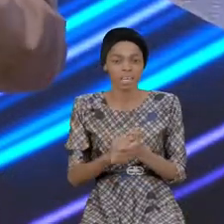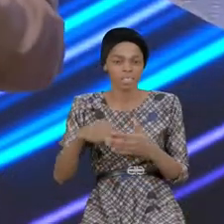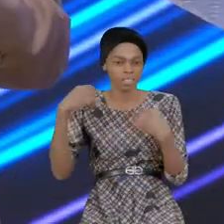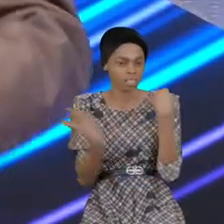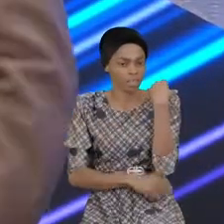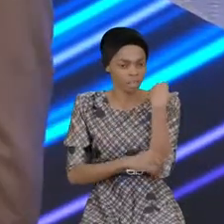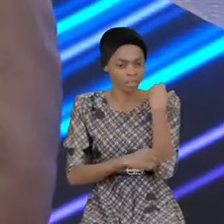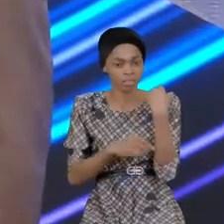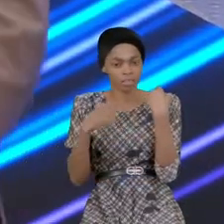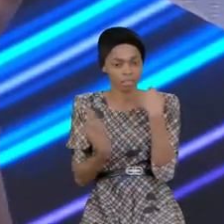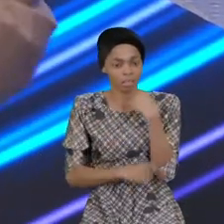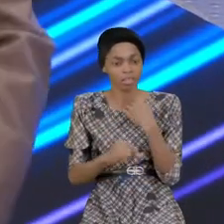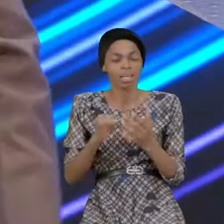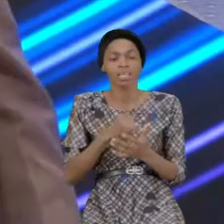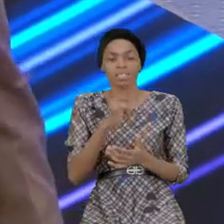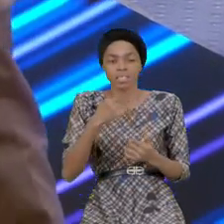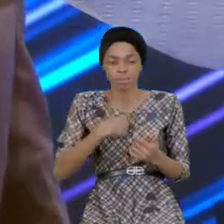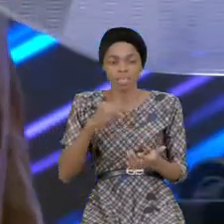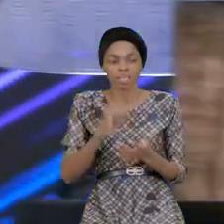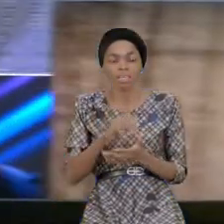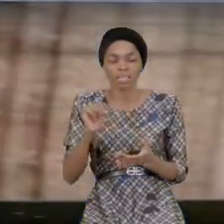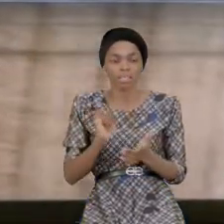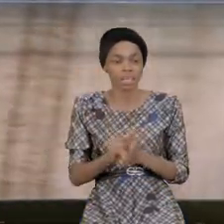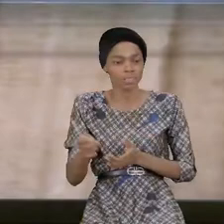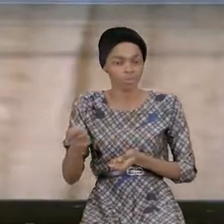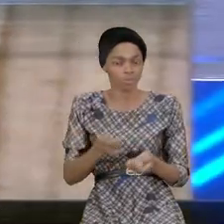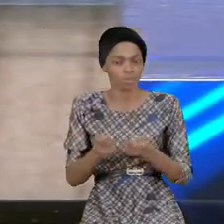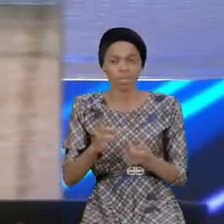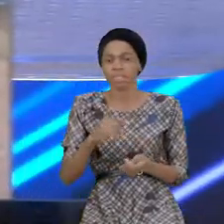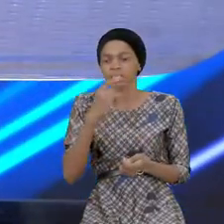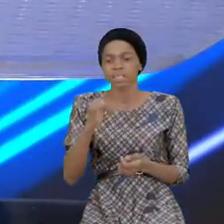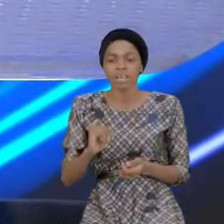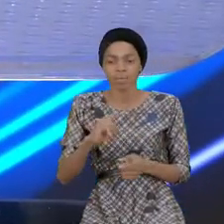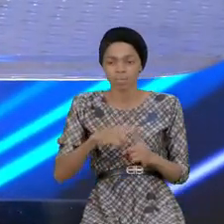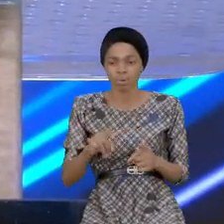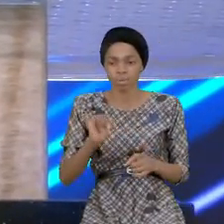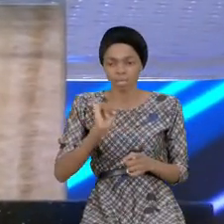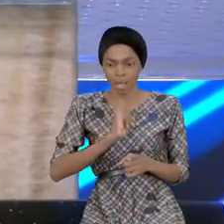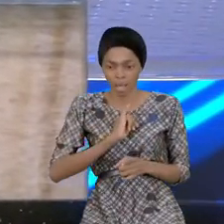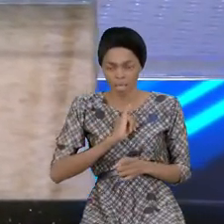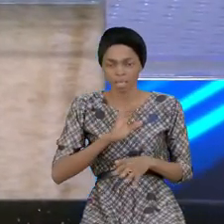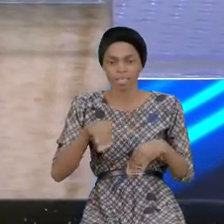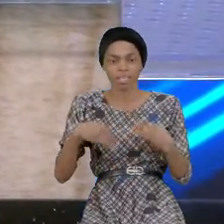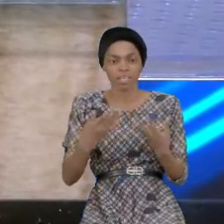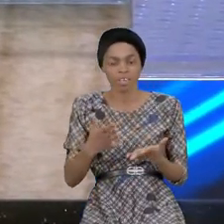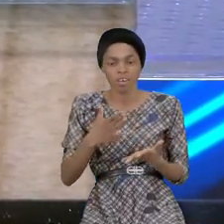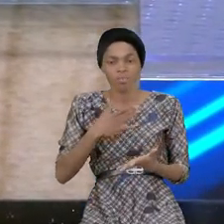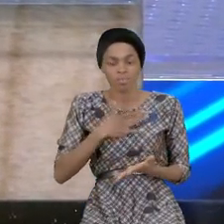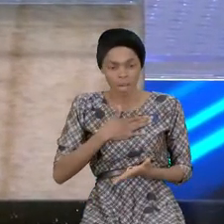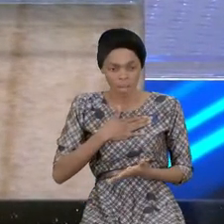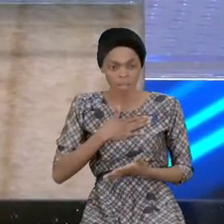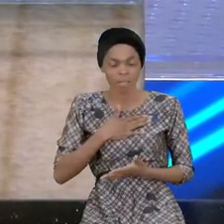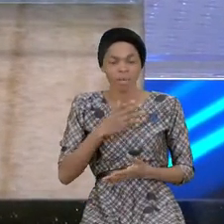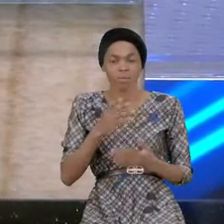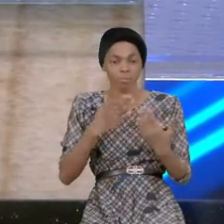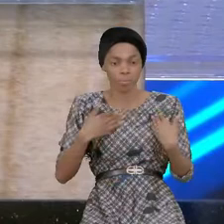that needs that temperance. It says, but I keep my body under and